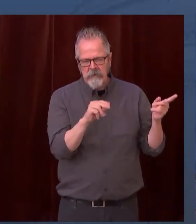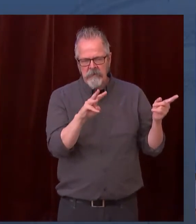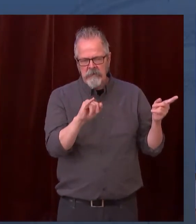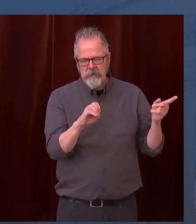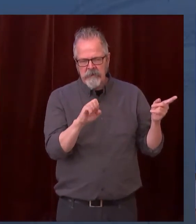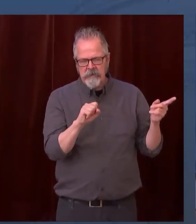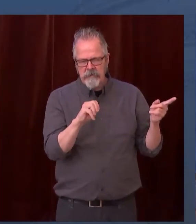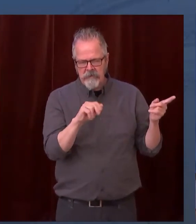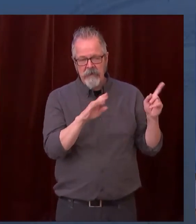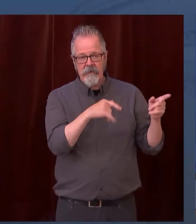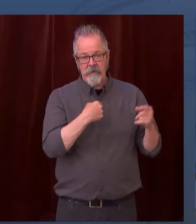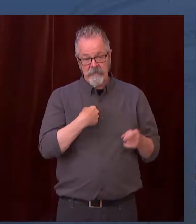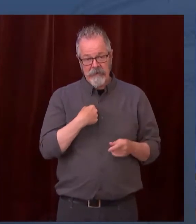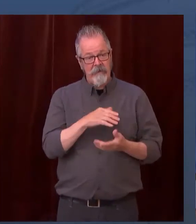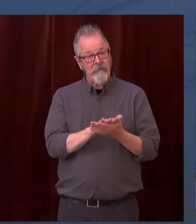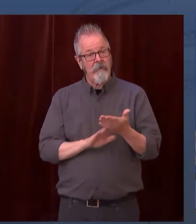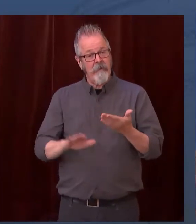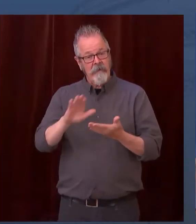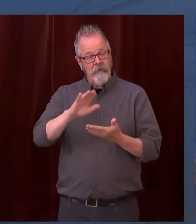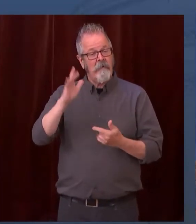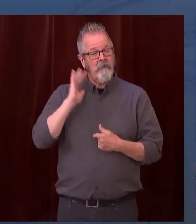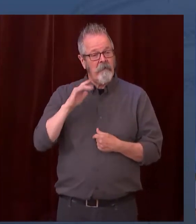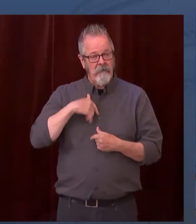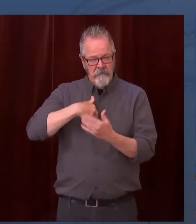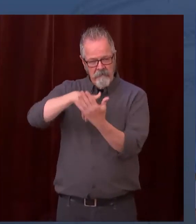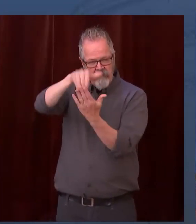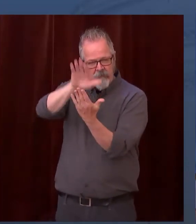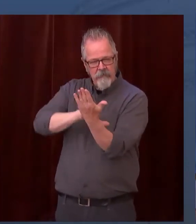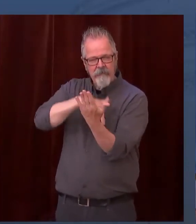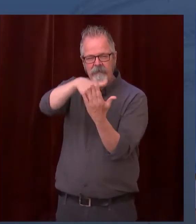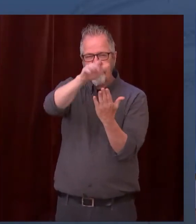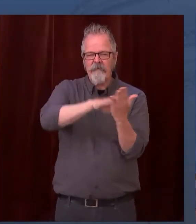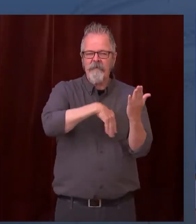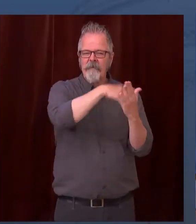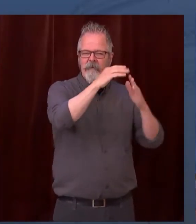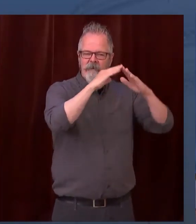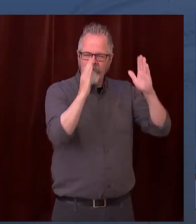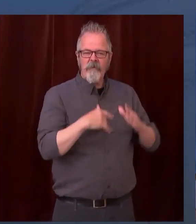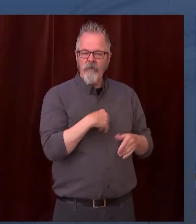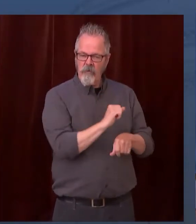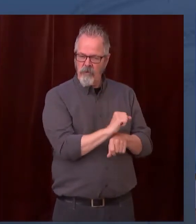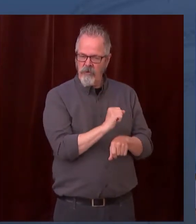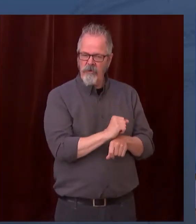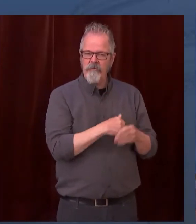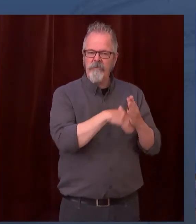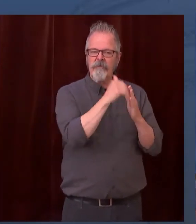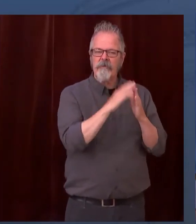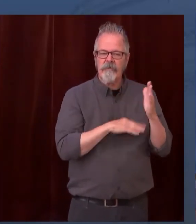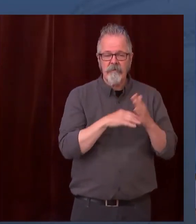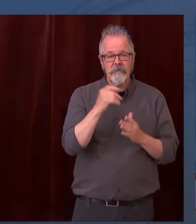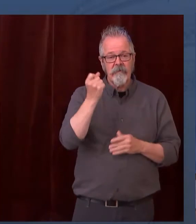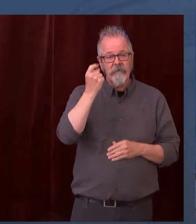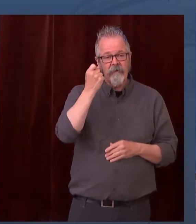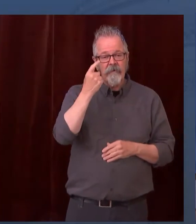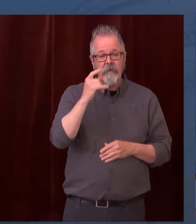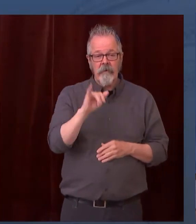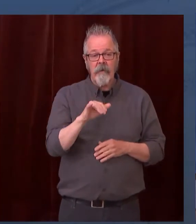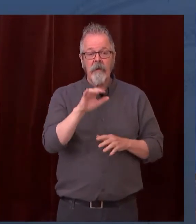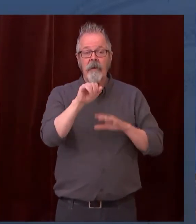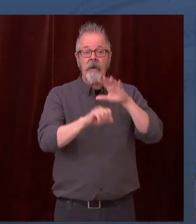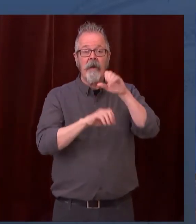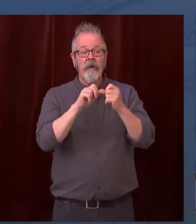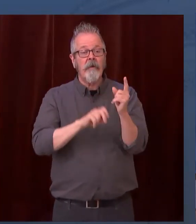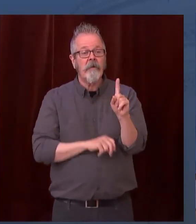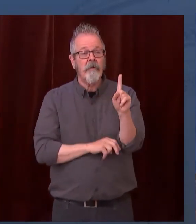you'd have to step on one ladder over to another ladder. And you paused when you make that transition. And that's kind of what we're doing, because we're making